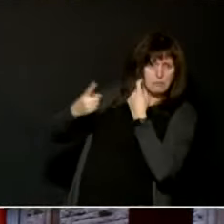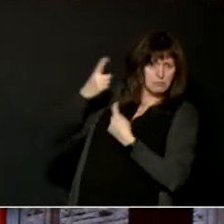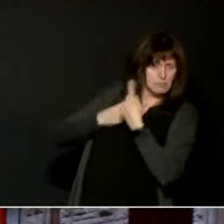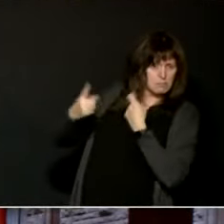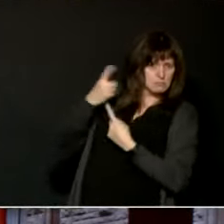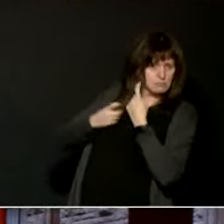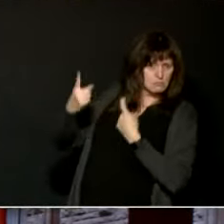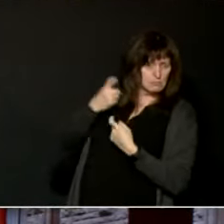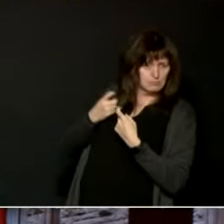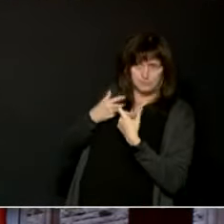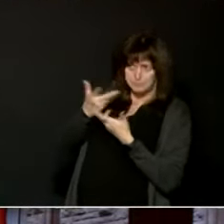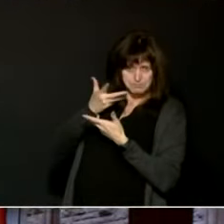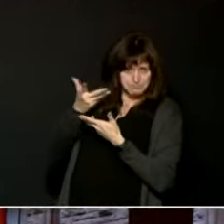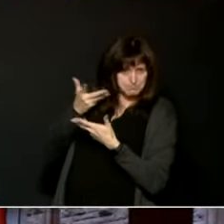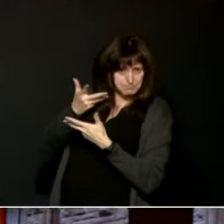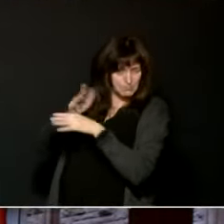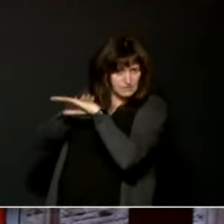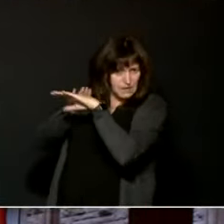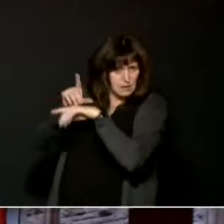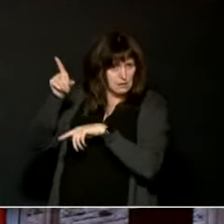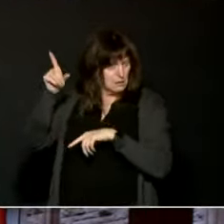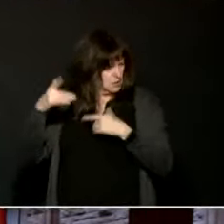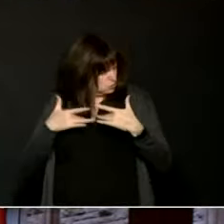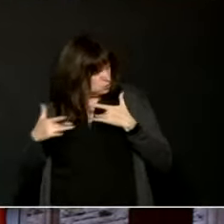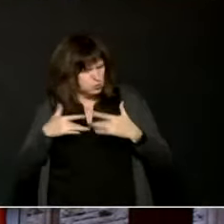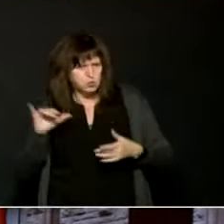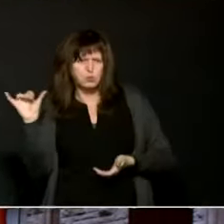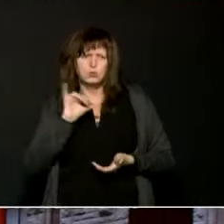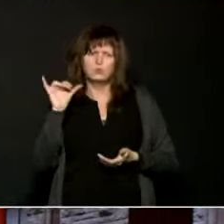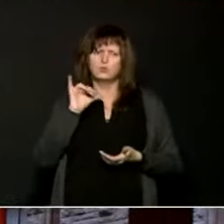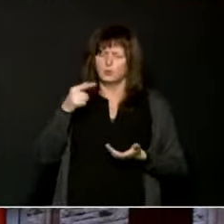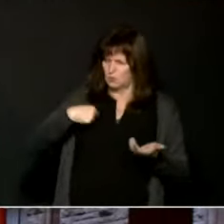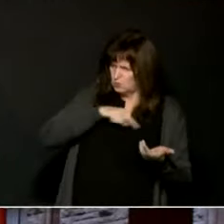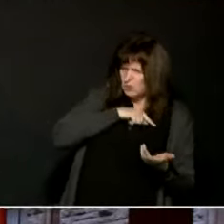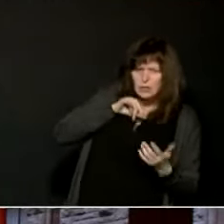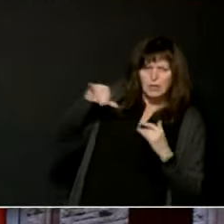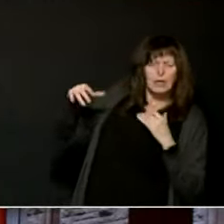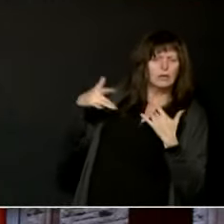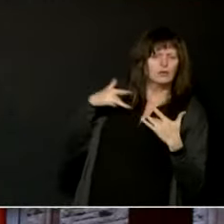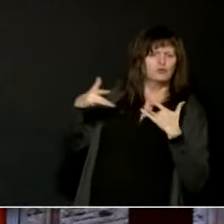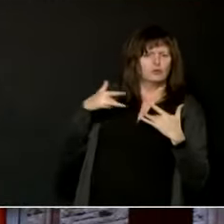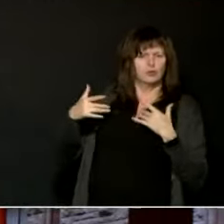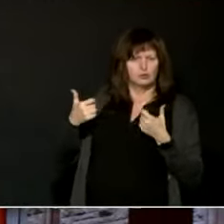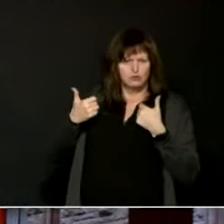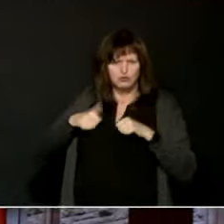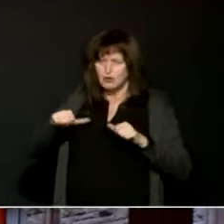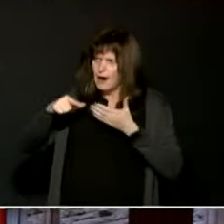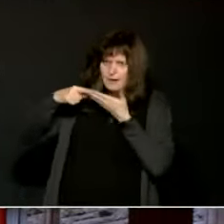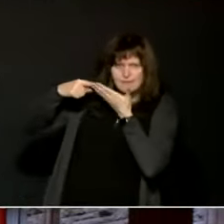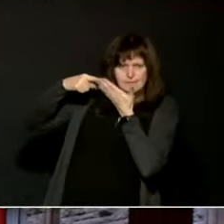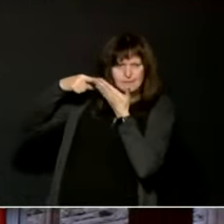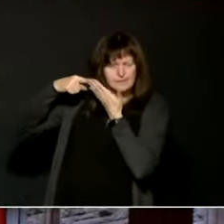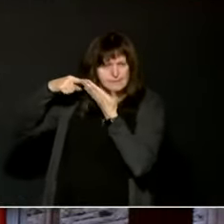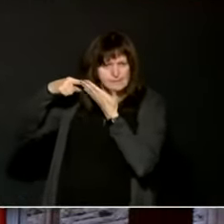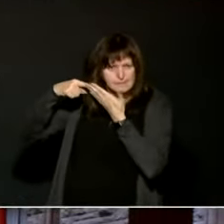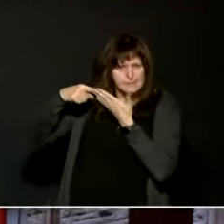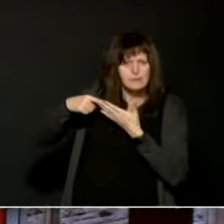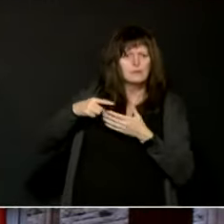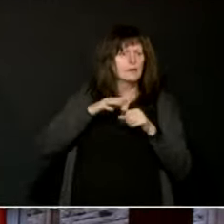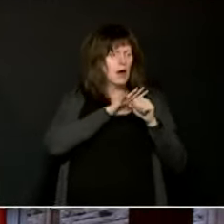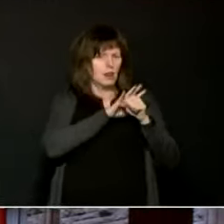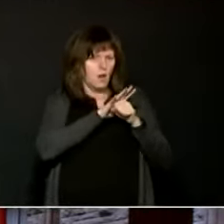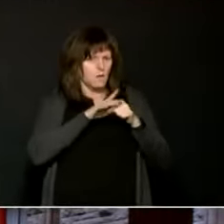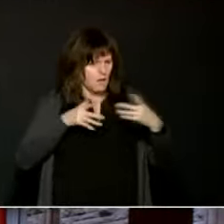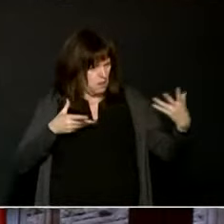and the premier are as concerned as we are, and so we're trying to update them as fast as we can with updates and discussing with the local medical officer of health, because it's not just